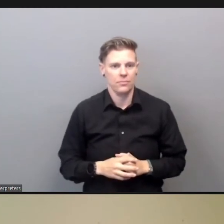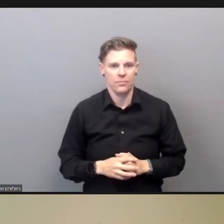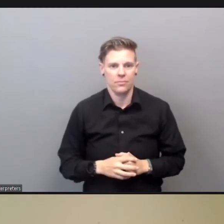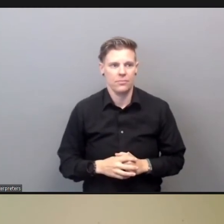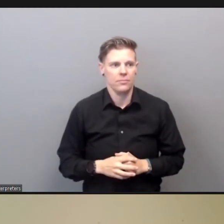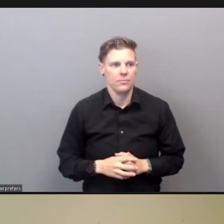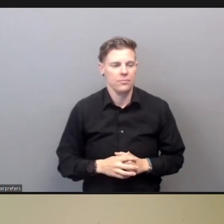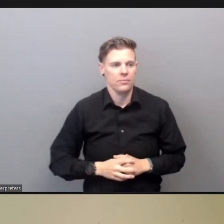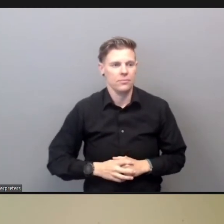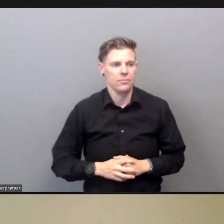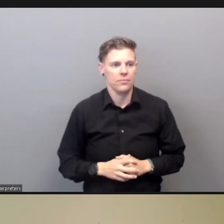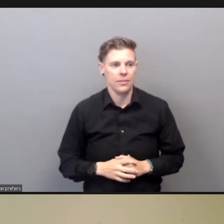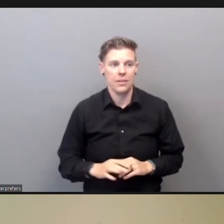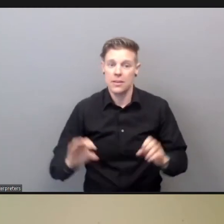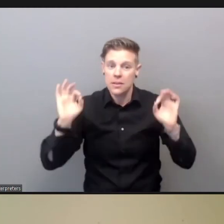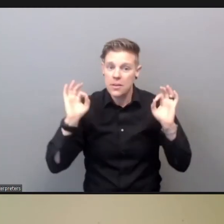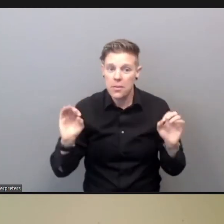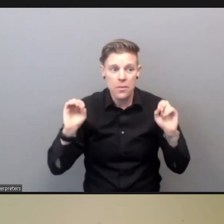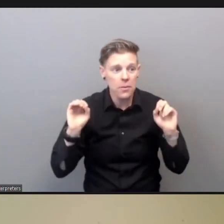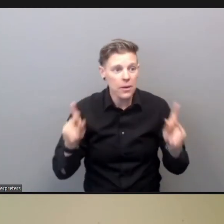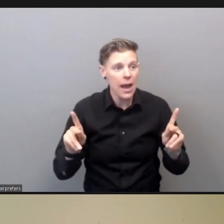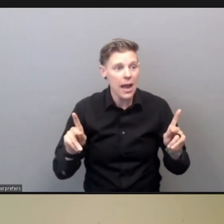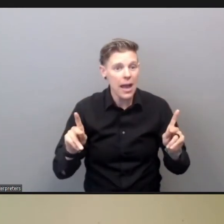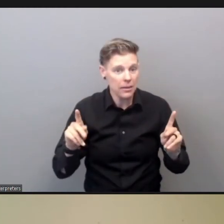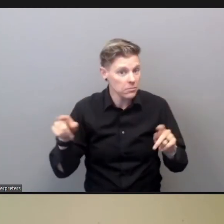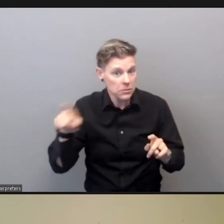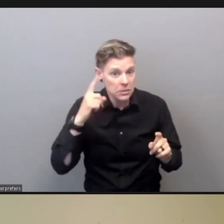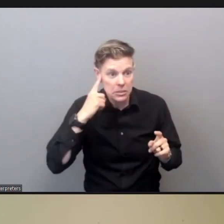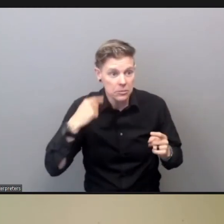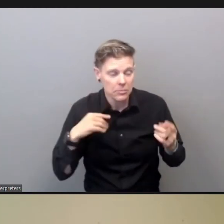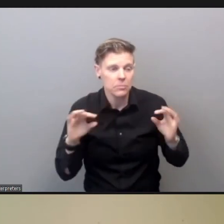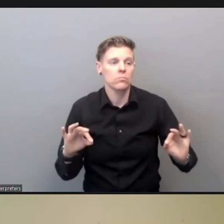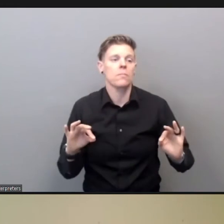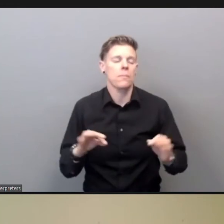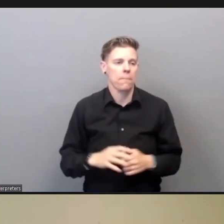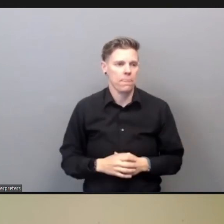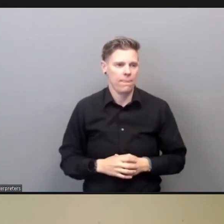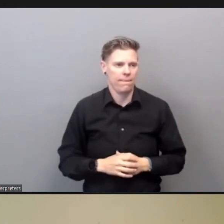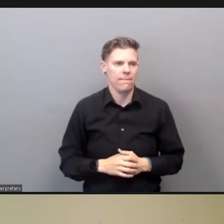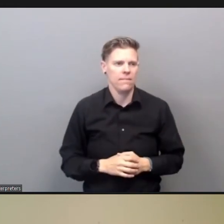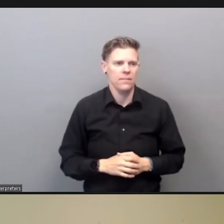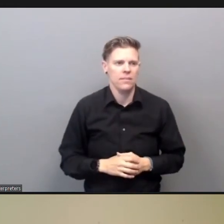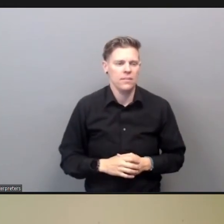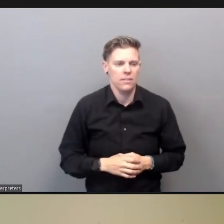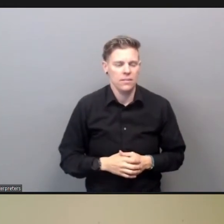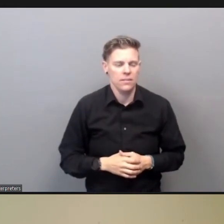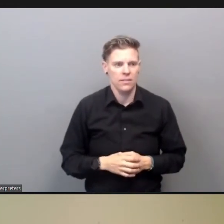Okay, I think you guys can hear me, so thank you very much. I also had a question for Acting